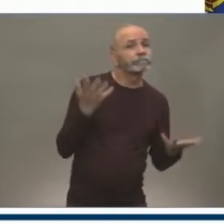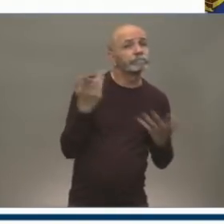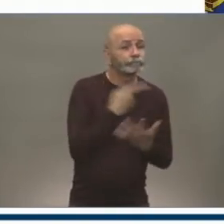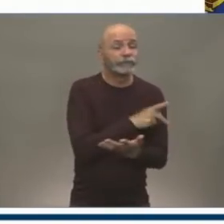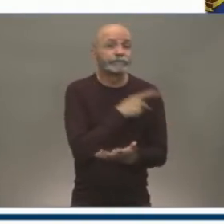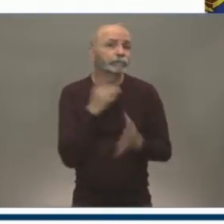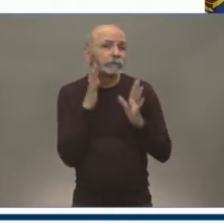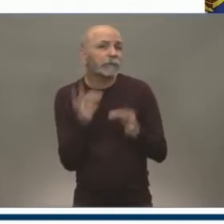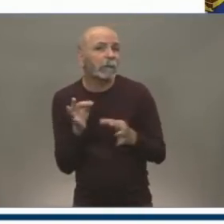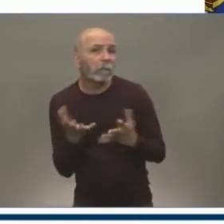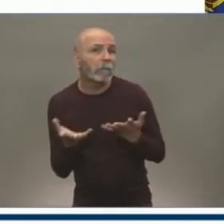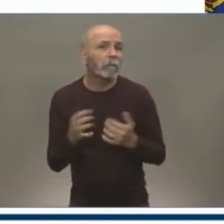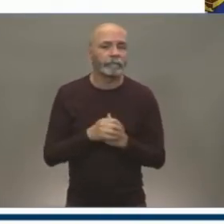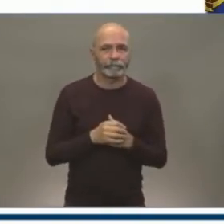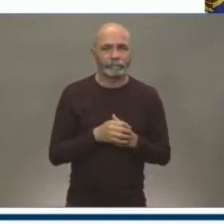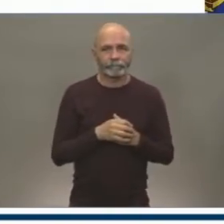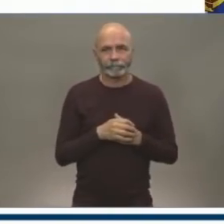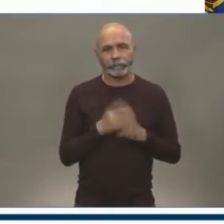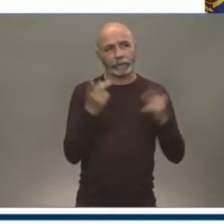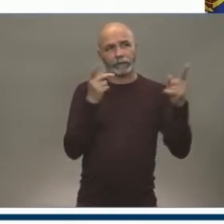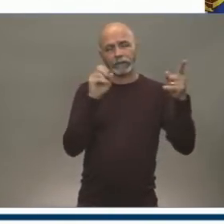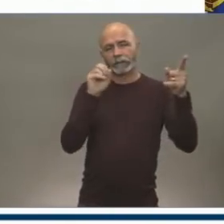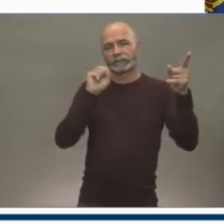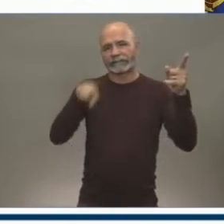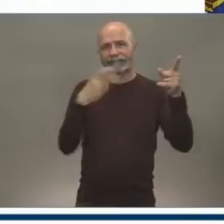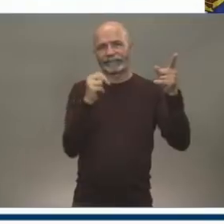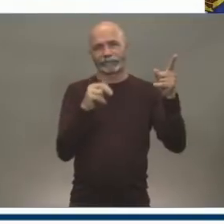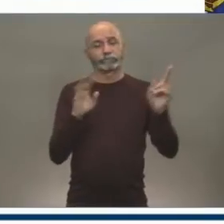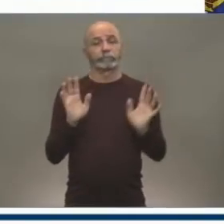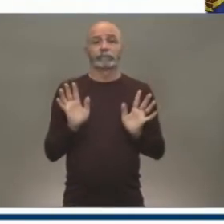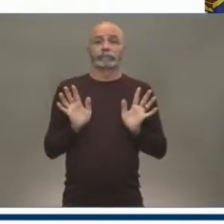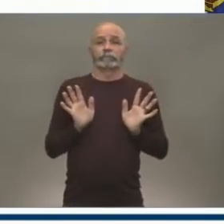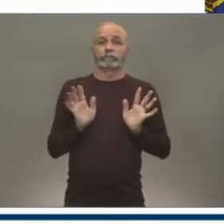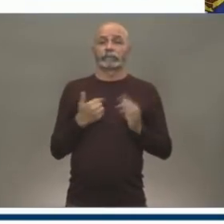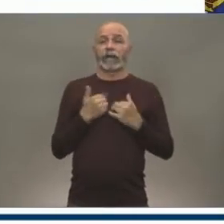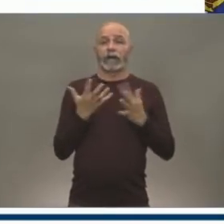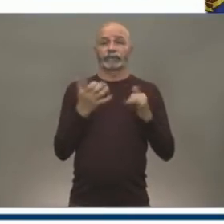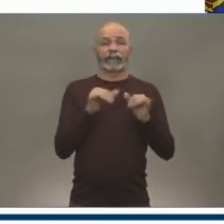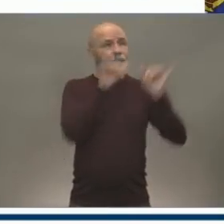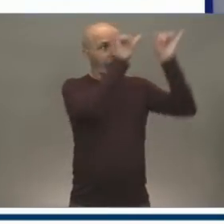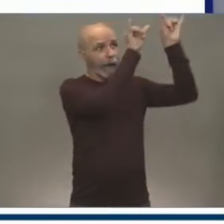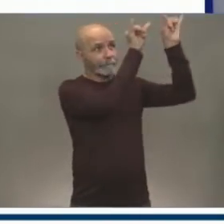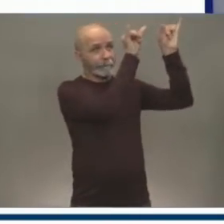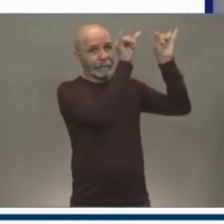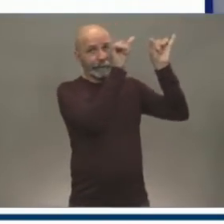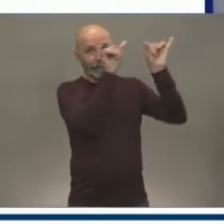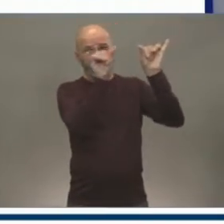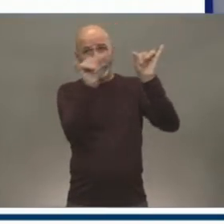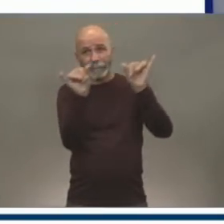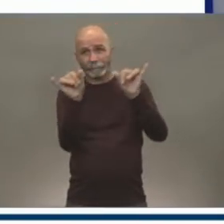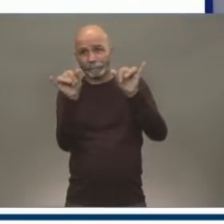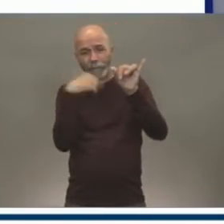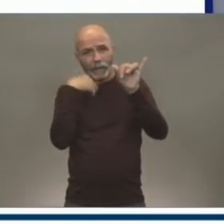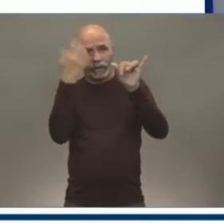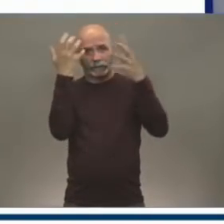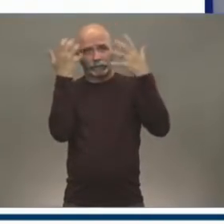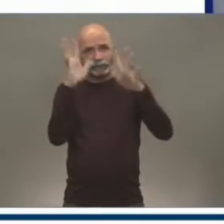handle? It is my hope that it's consistent across the country, and that it is actually not the politicians doing it, it is actually public